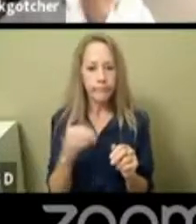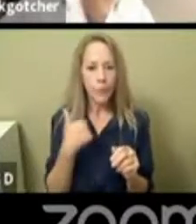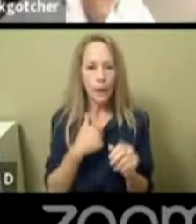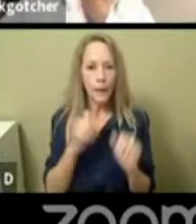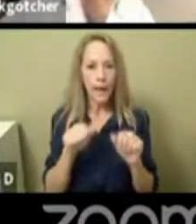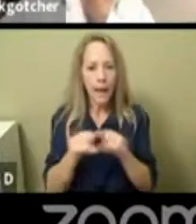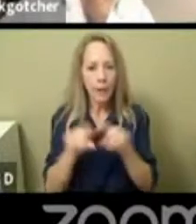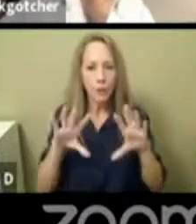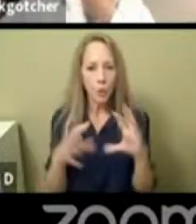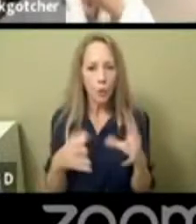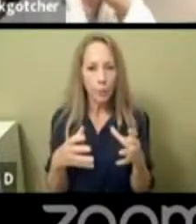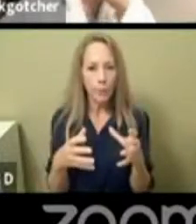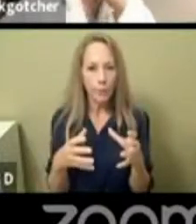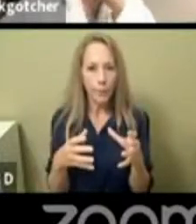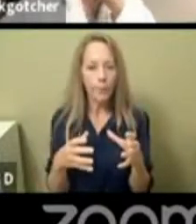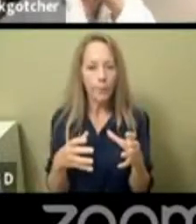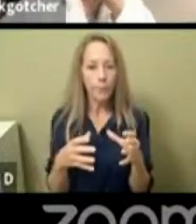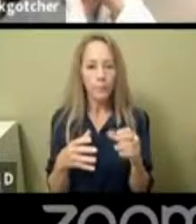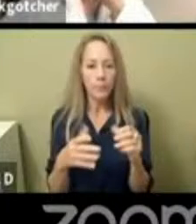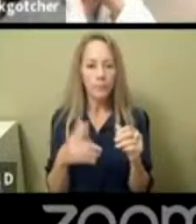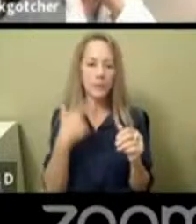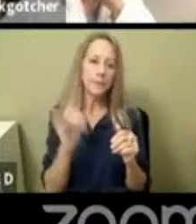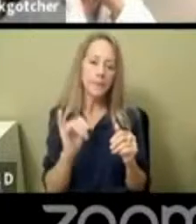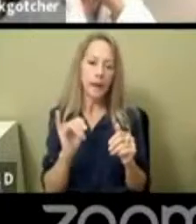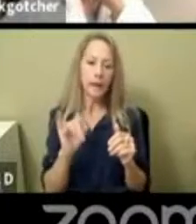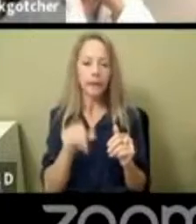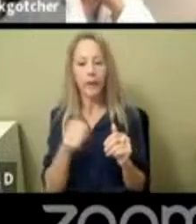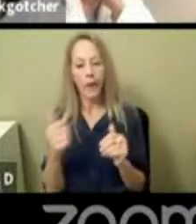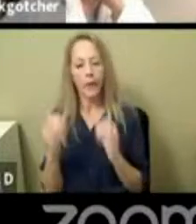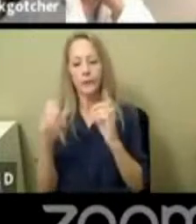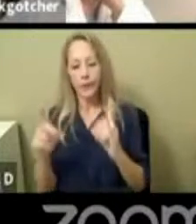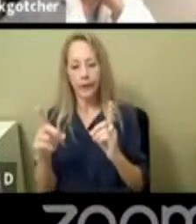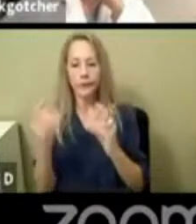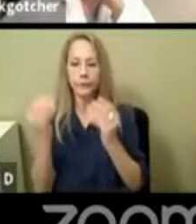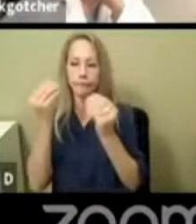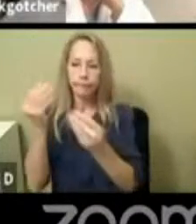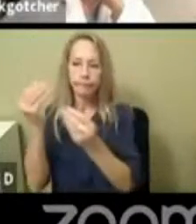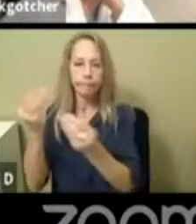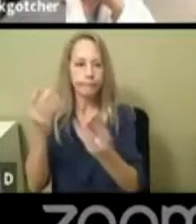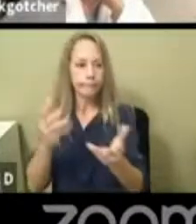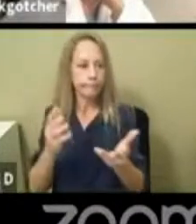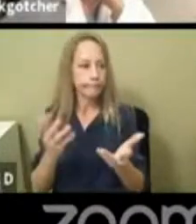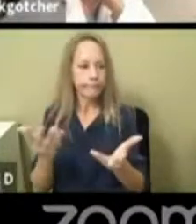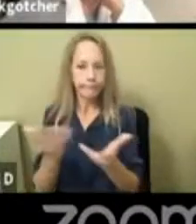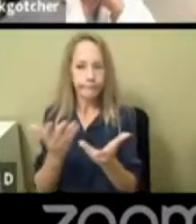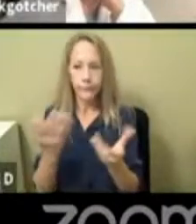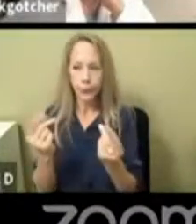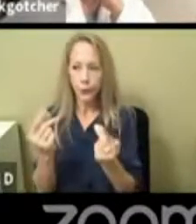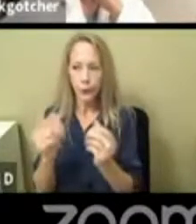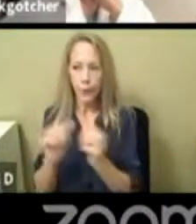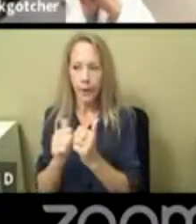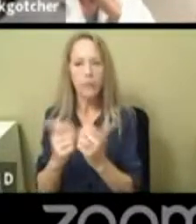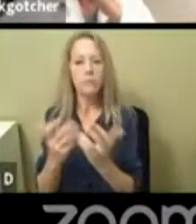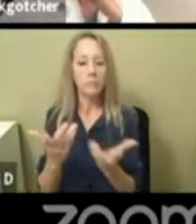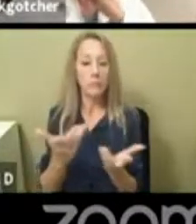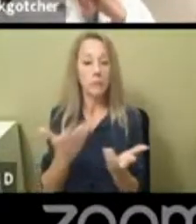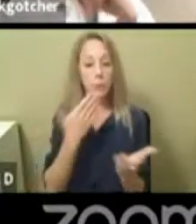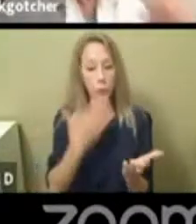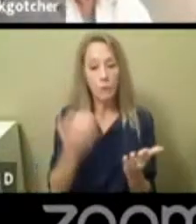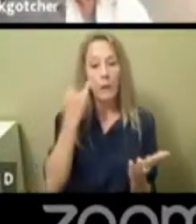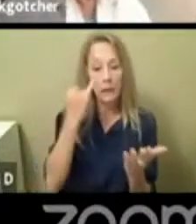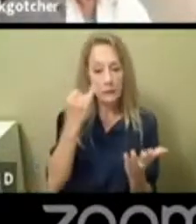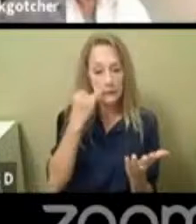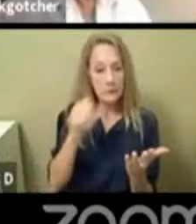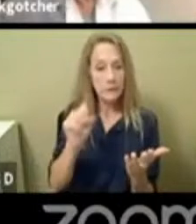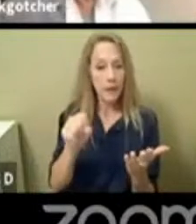like essentially what it looks like is another education resolution in the next meeting. I'm not getting a sense there's a whole lot of, I think these are very good ideas that have been